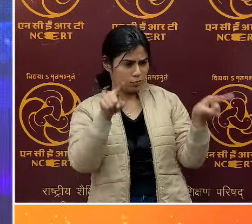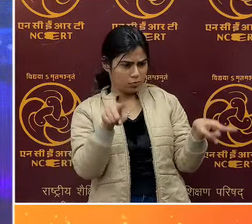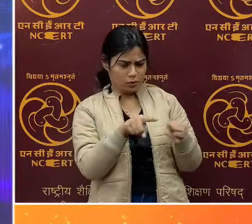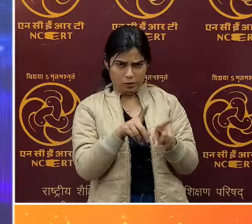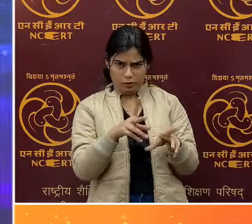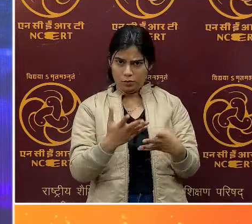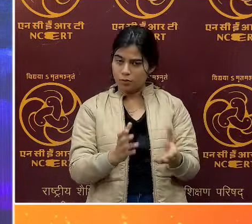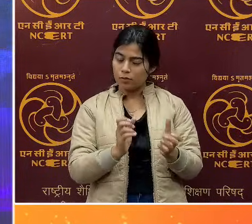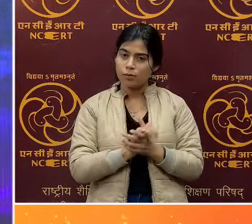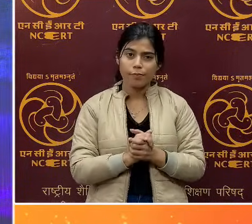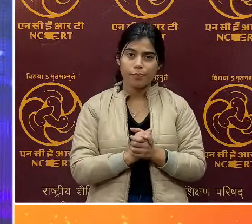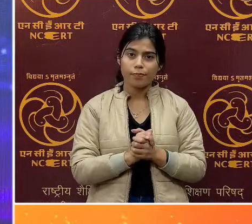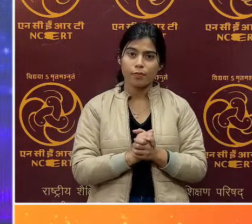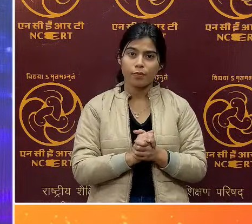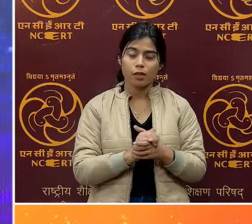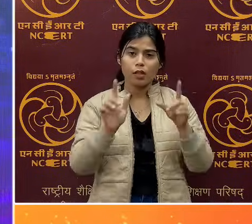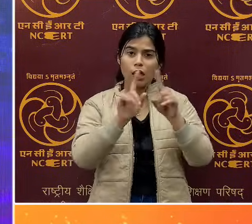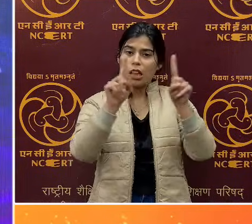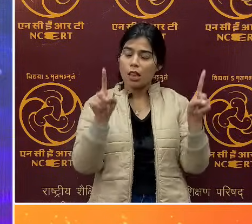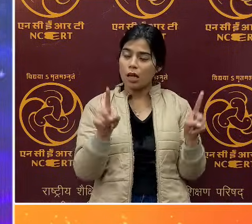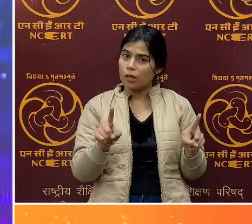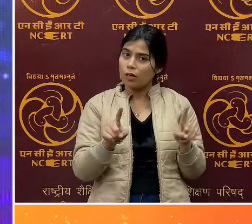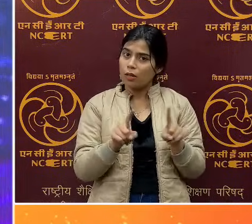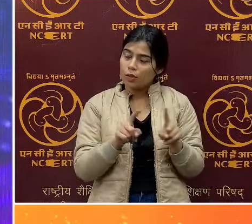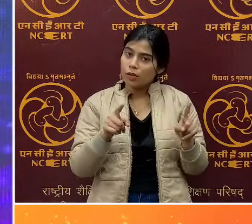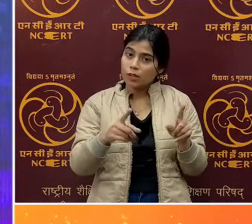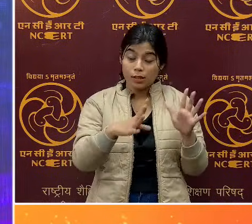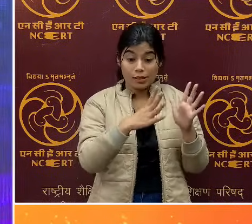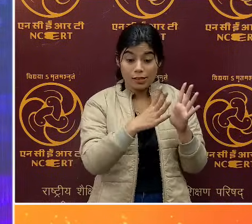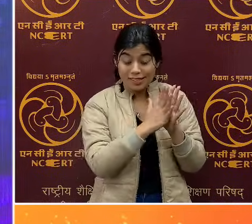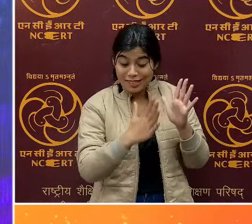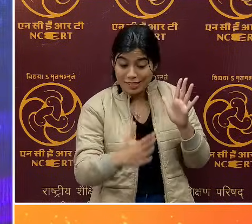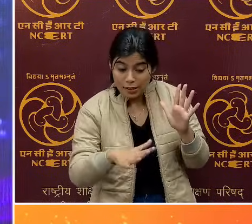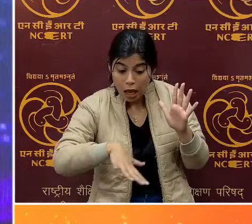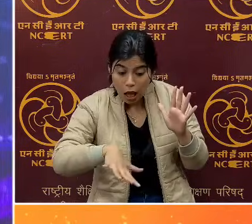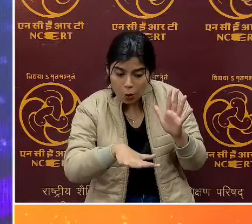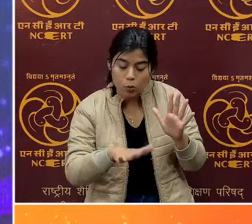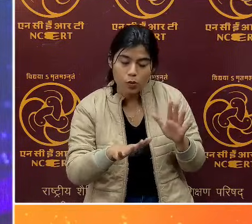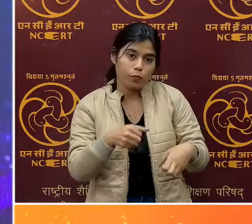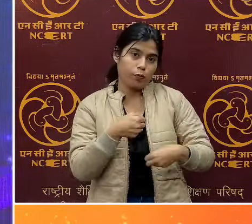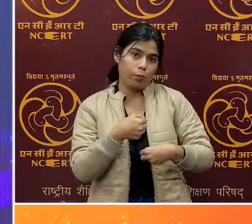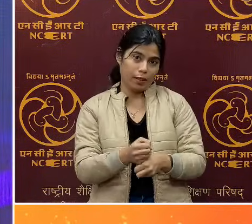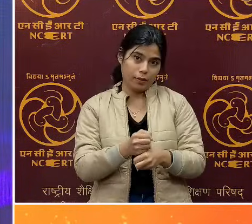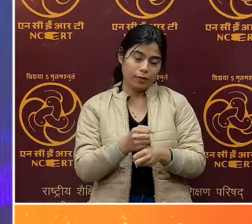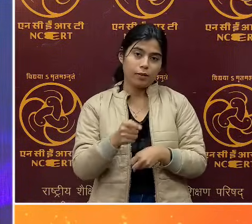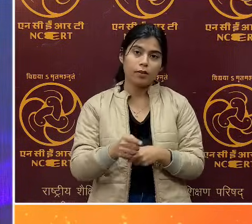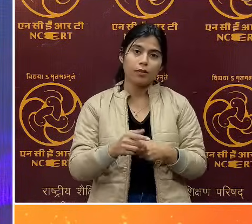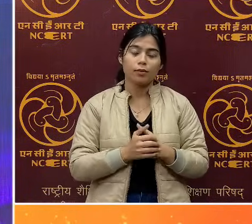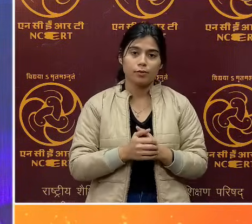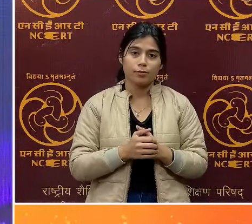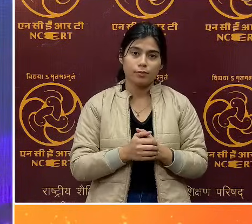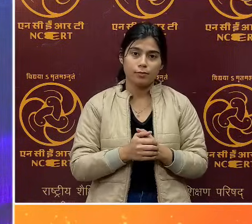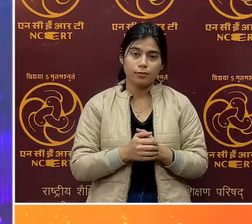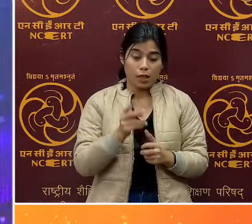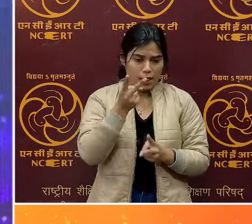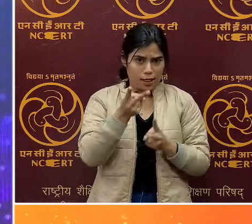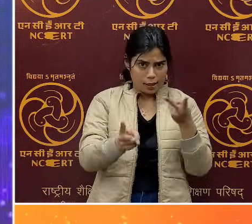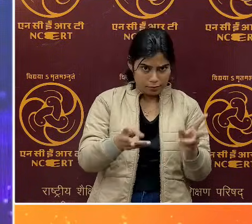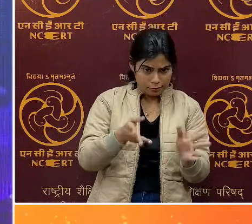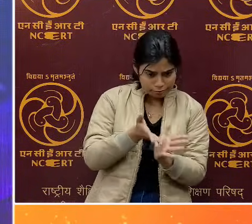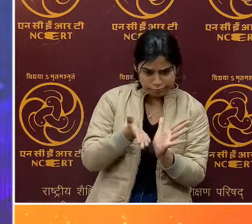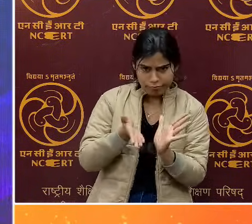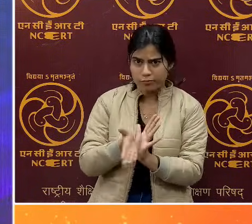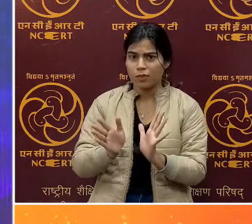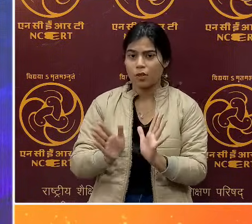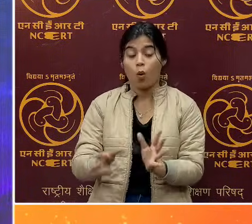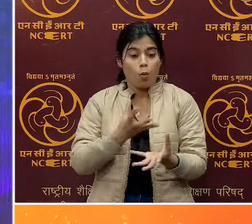Okay, so over this screen the shadow is formed. Okay. We did studied about different types